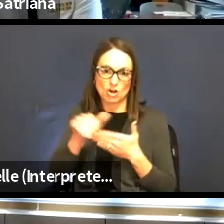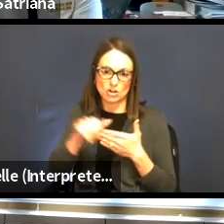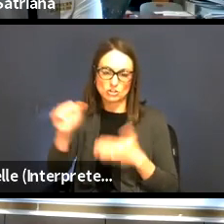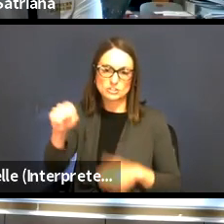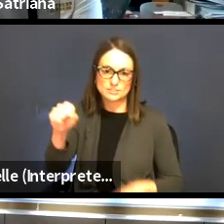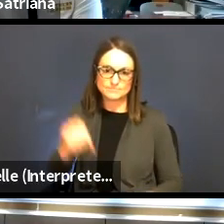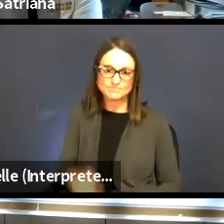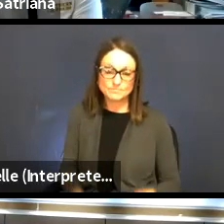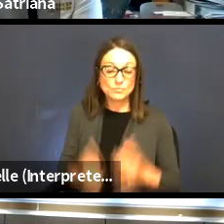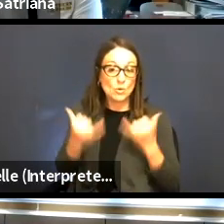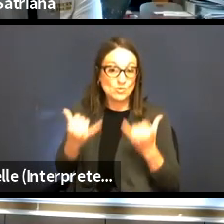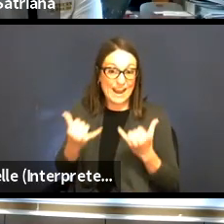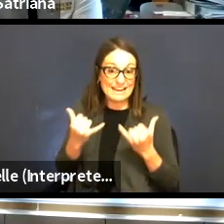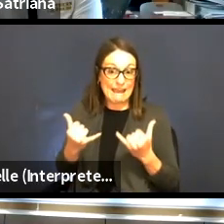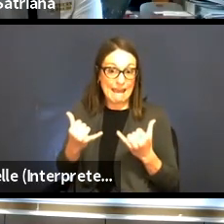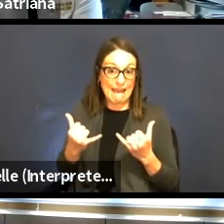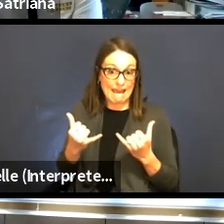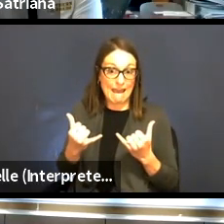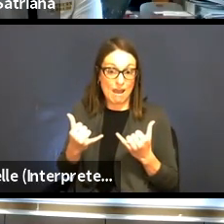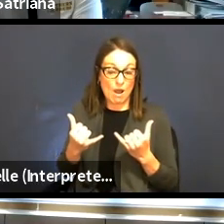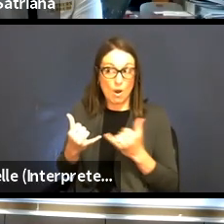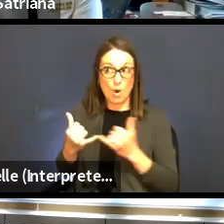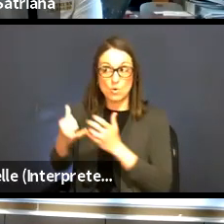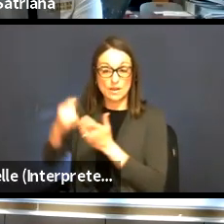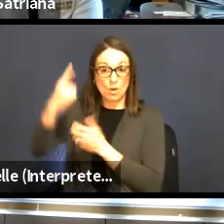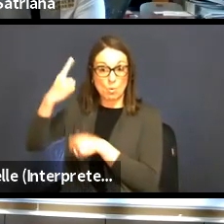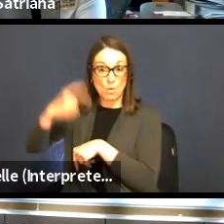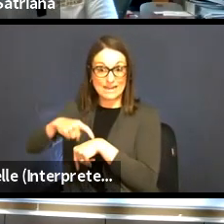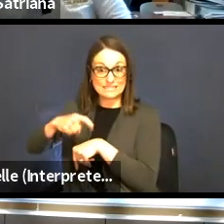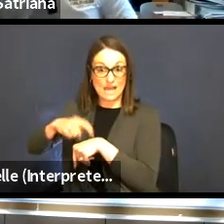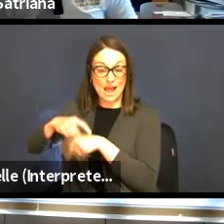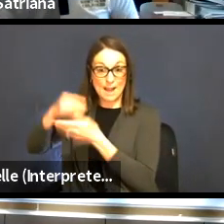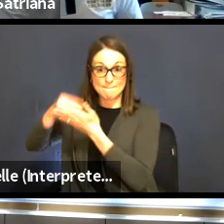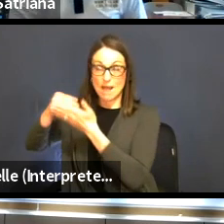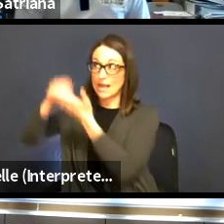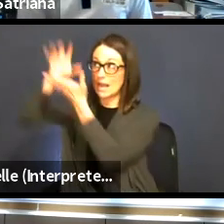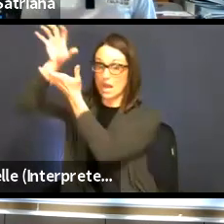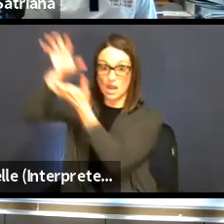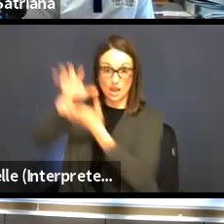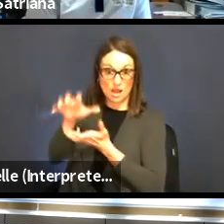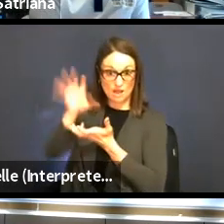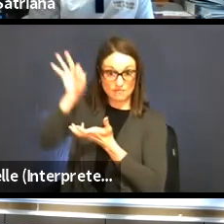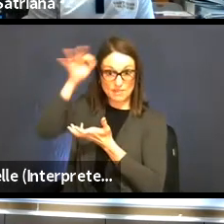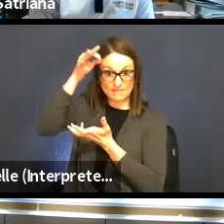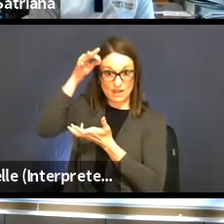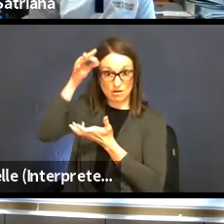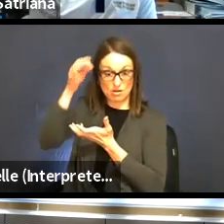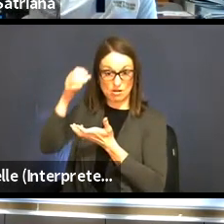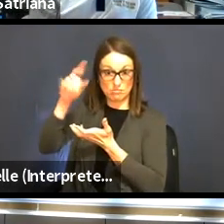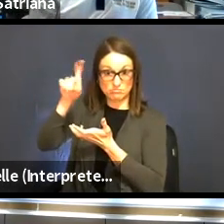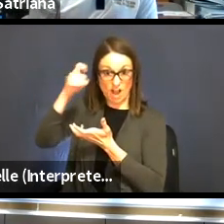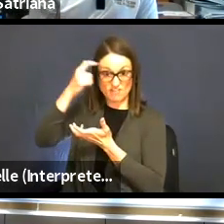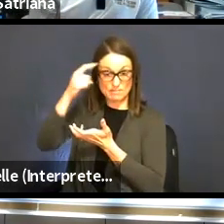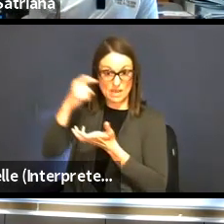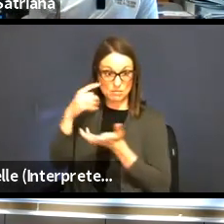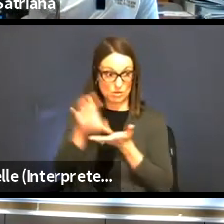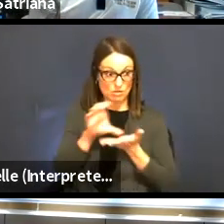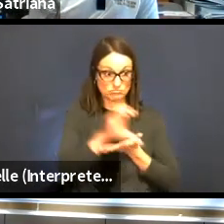That's being right now backfilled by one-time money from the federal government. Right. Yeah,